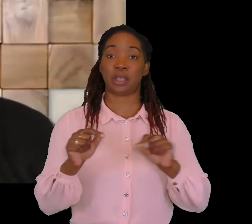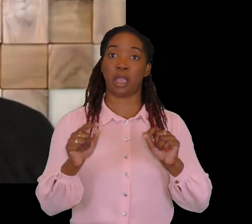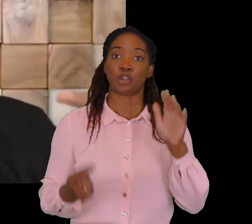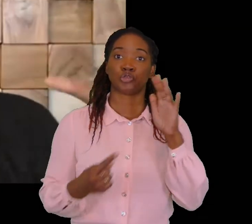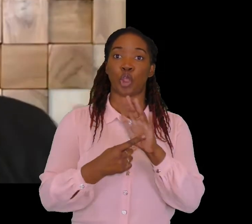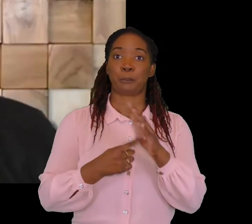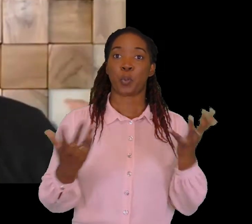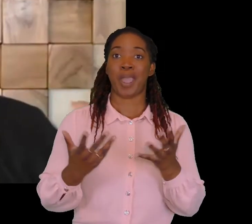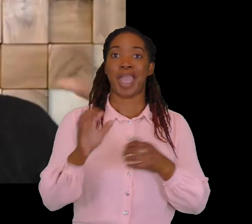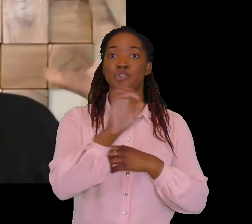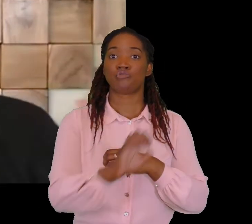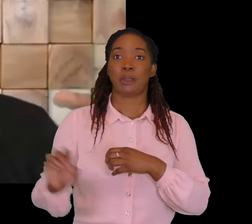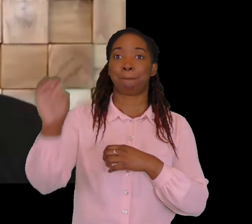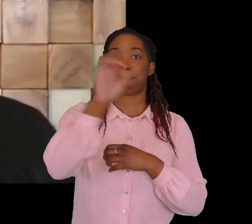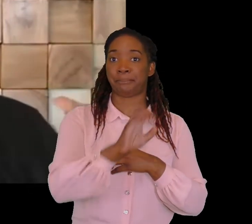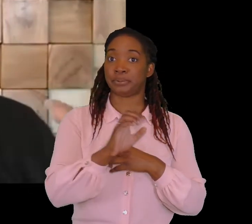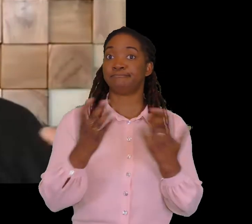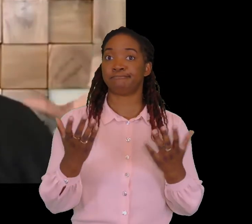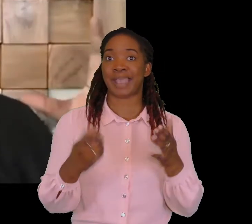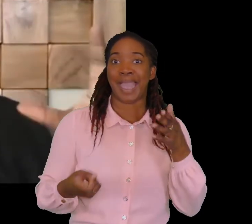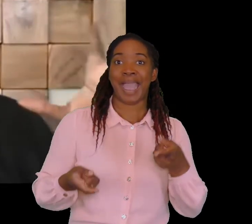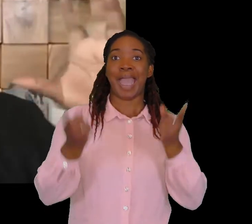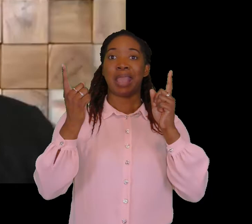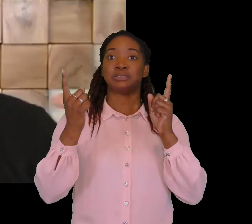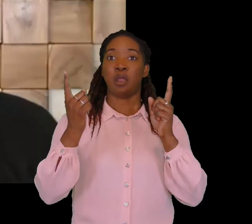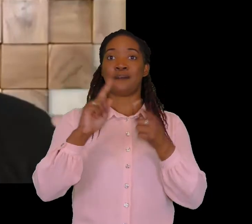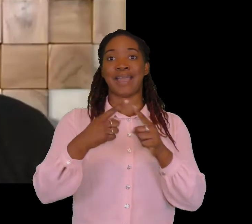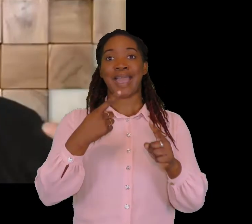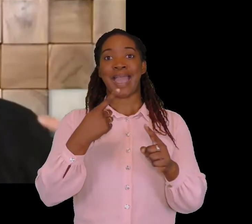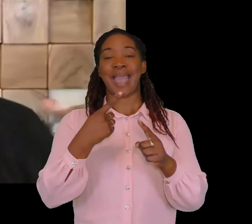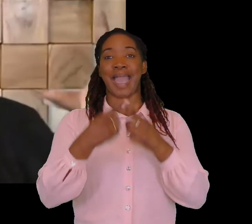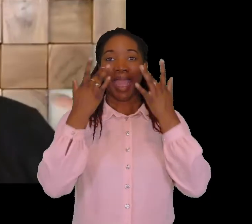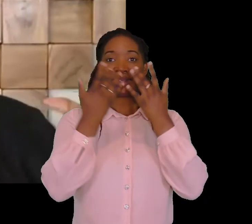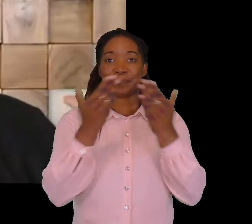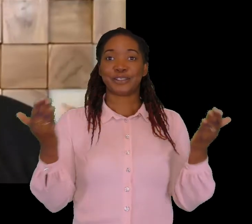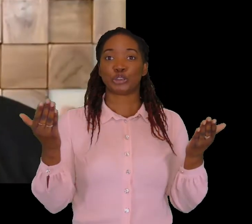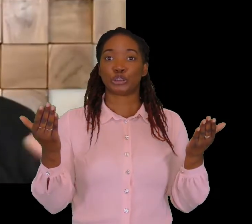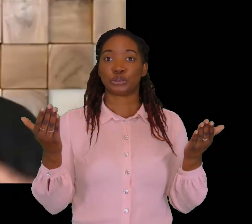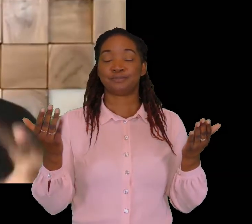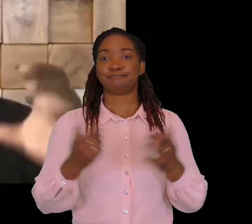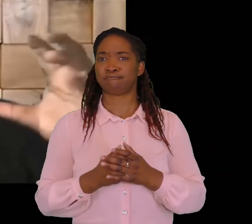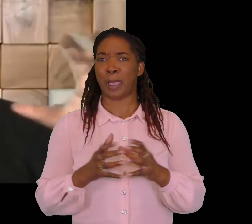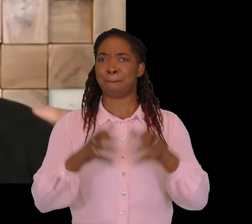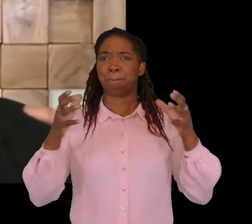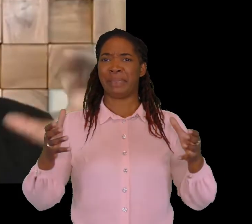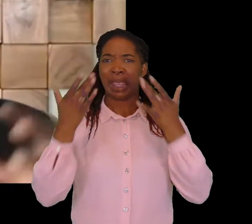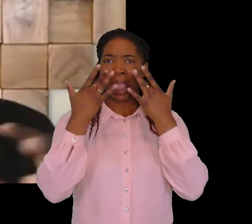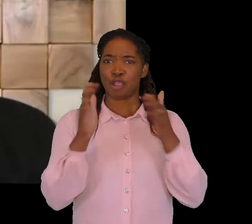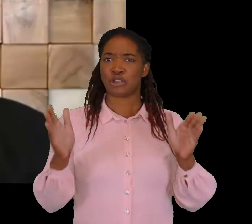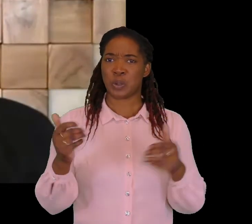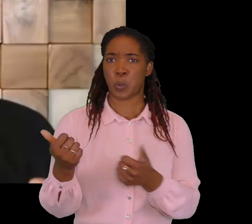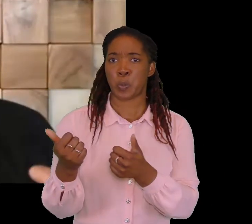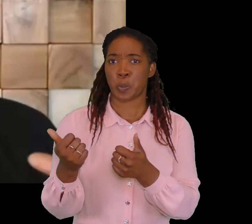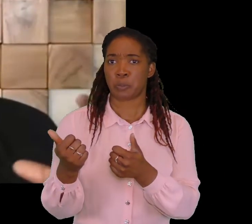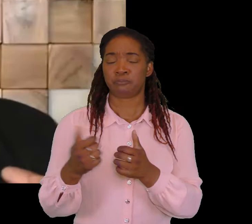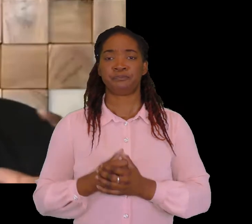profile galleries, head of exhibitions at the Haus der Kunst, which is, you know, a major gallery. And so